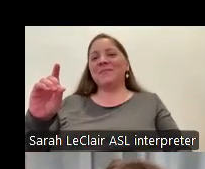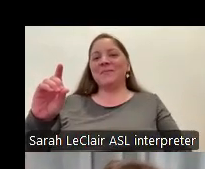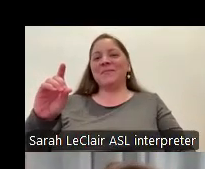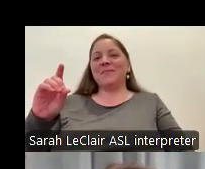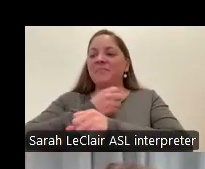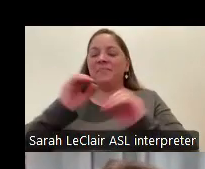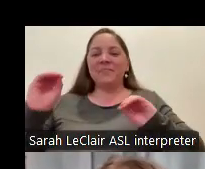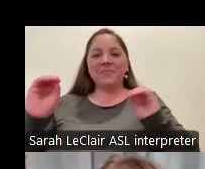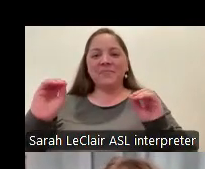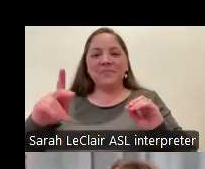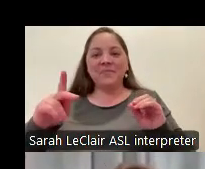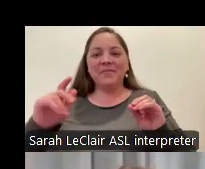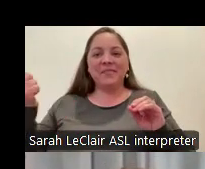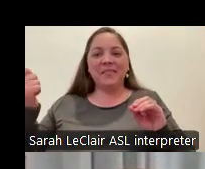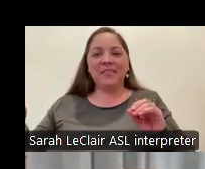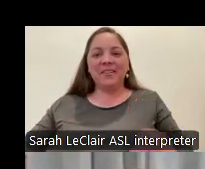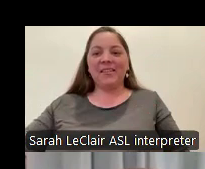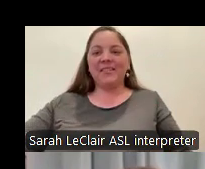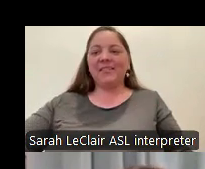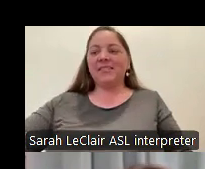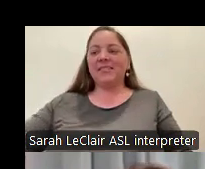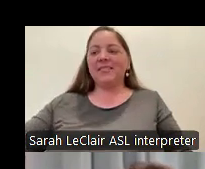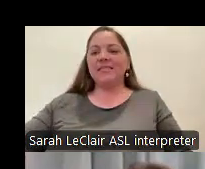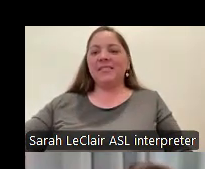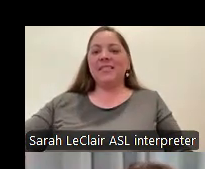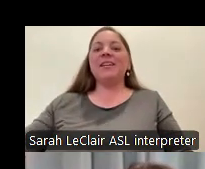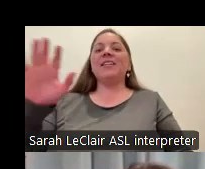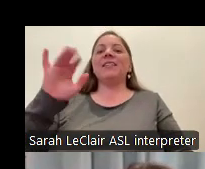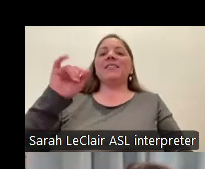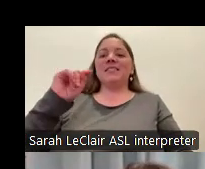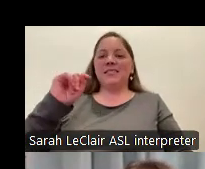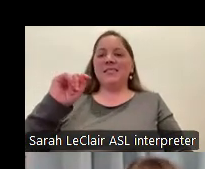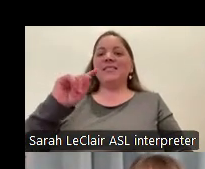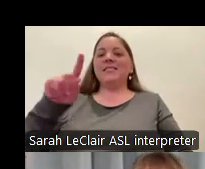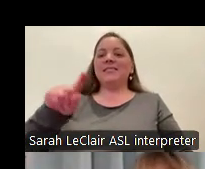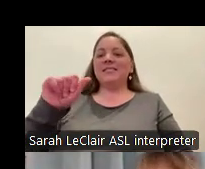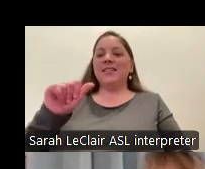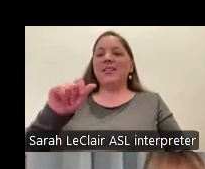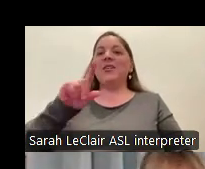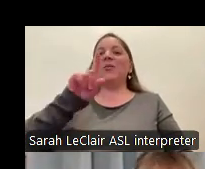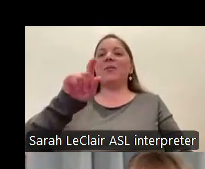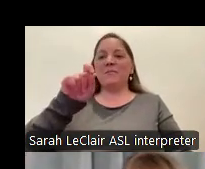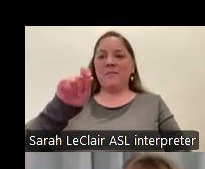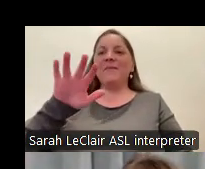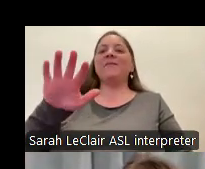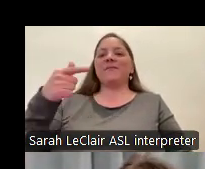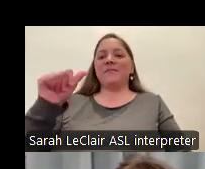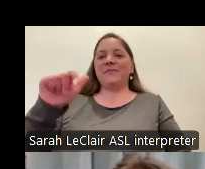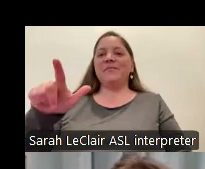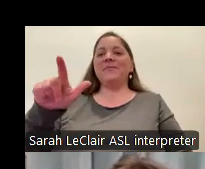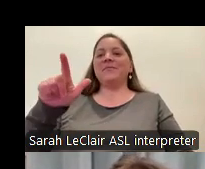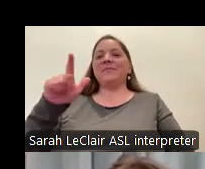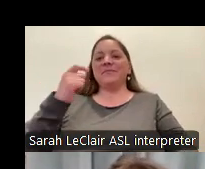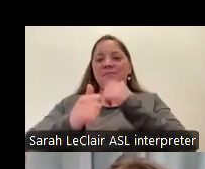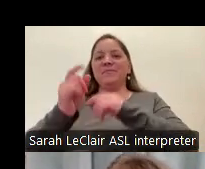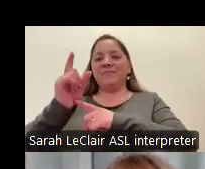All right. Oh, okay, I see. Itza, you got it. It is 1.5 gallons per minute.